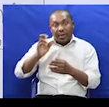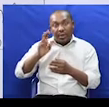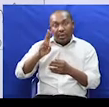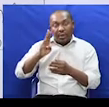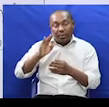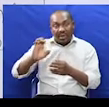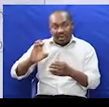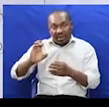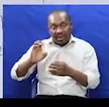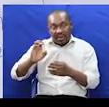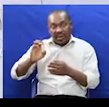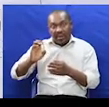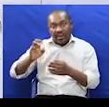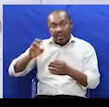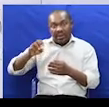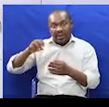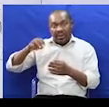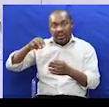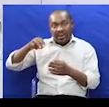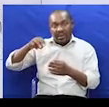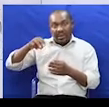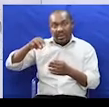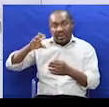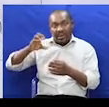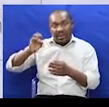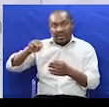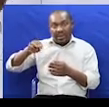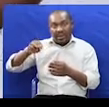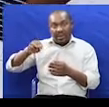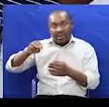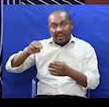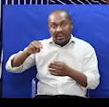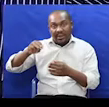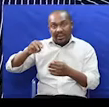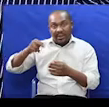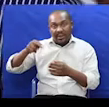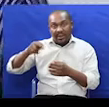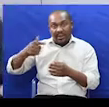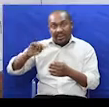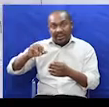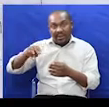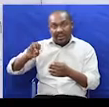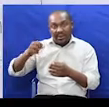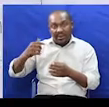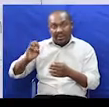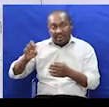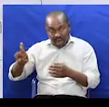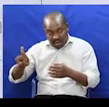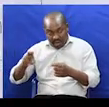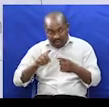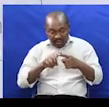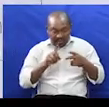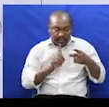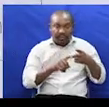concentration measured in mole per cubic decimeter. Therefore, a solution with known concentration, whether it